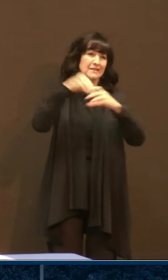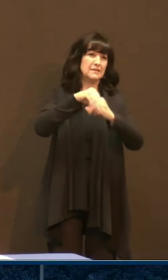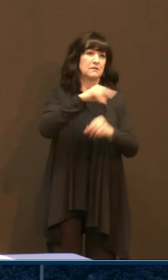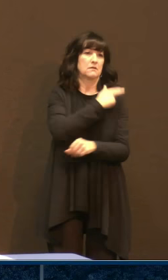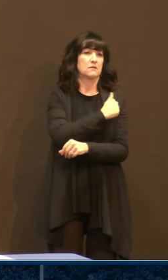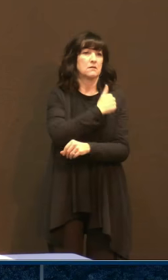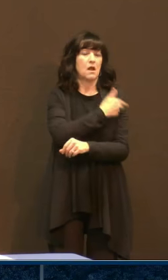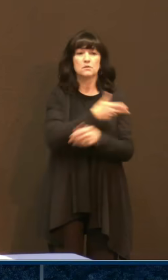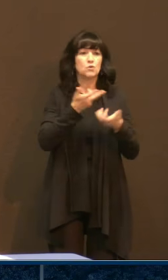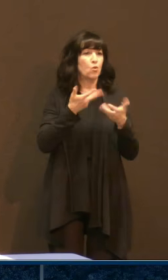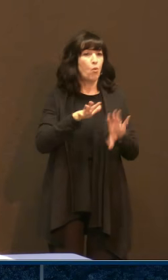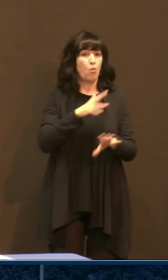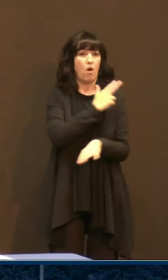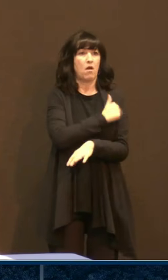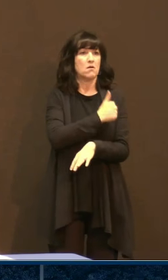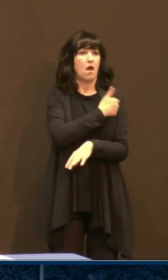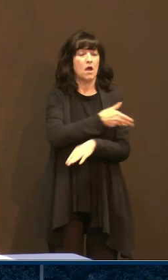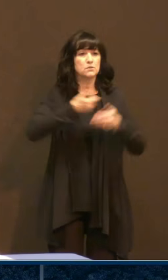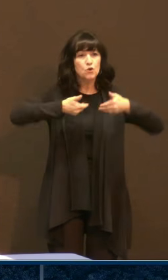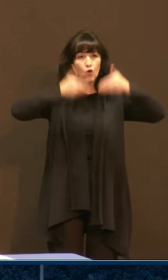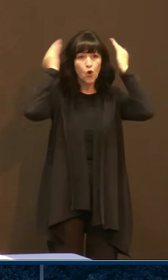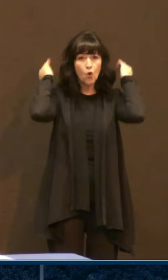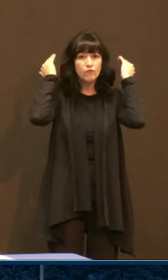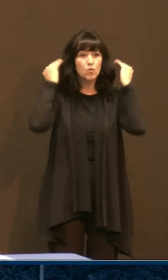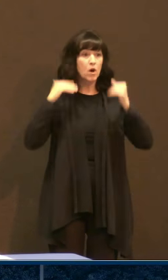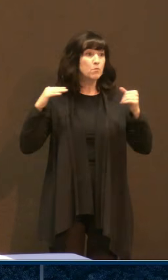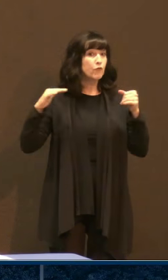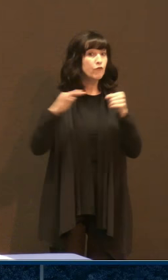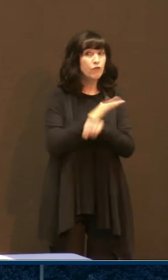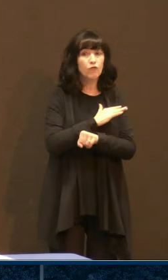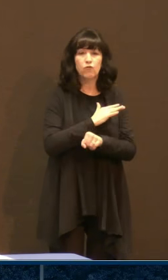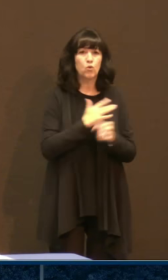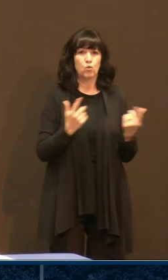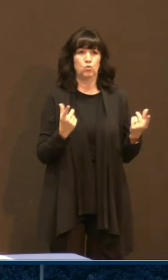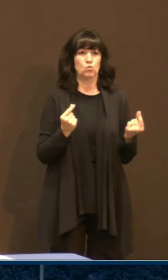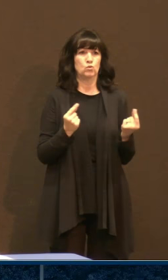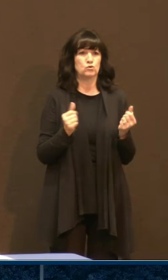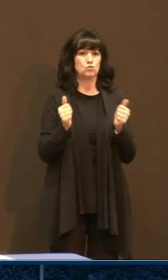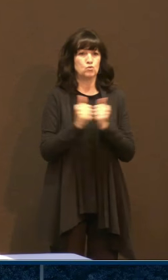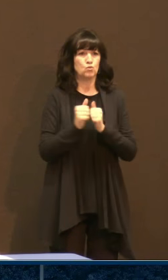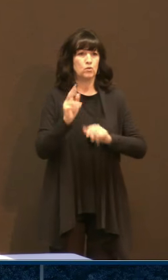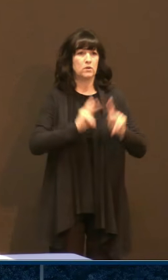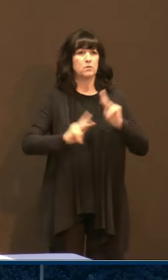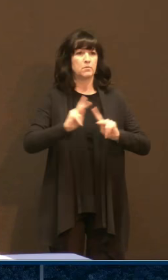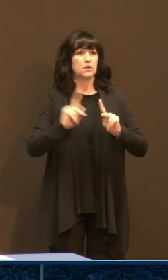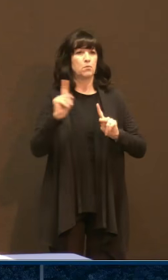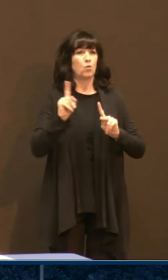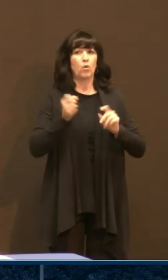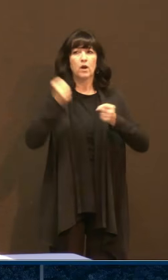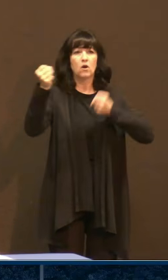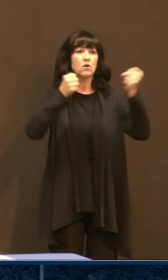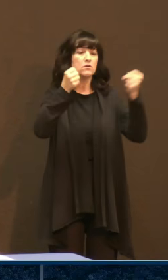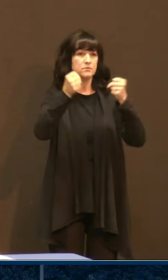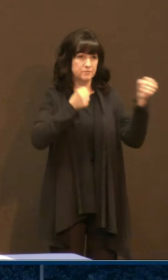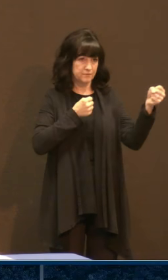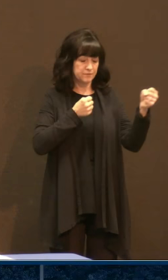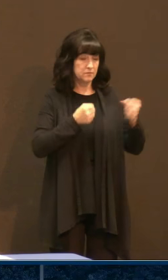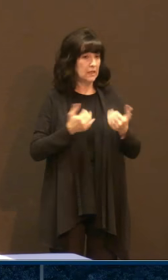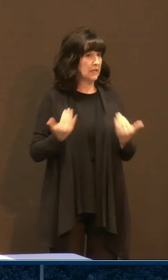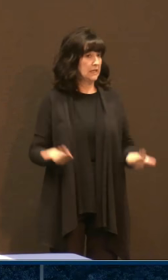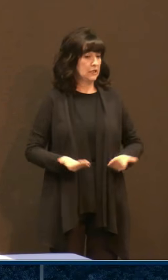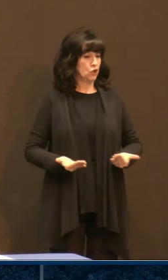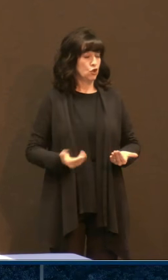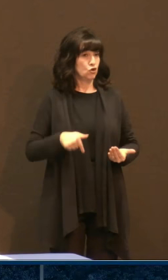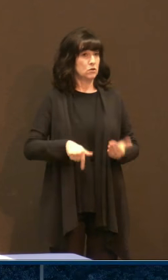that they don't get overburdened and unable to treat them. We still have capacity in the state. We